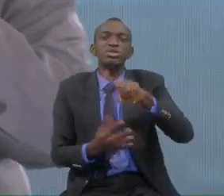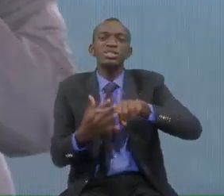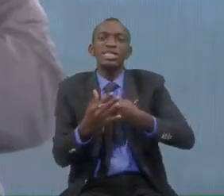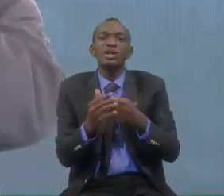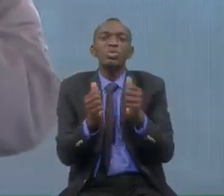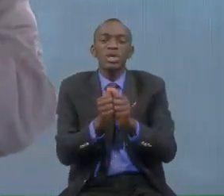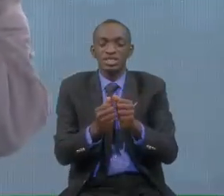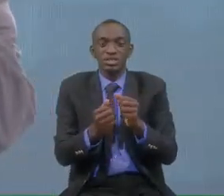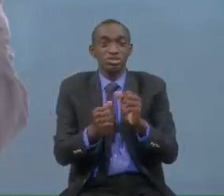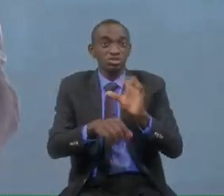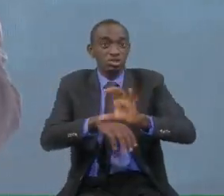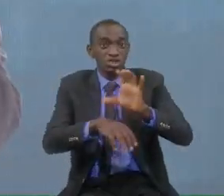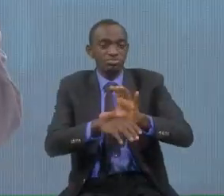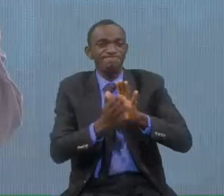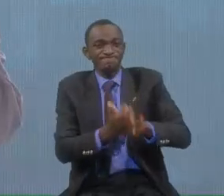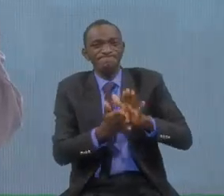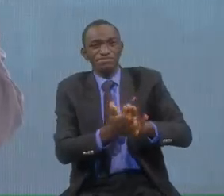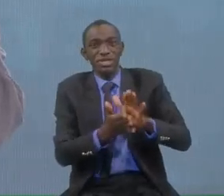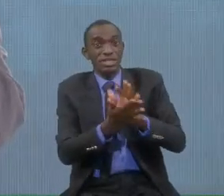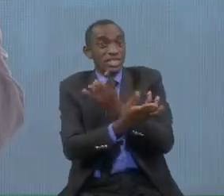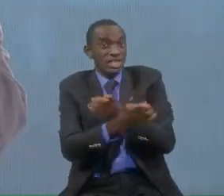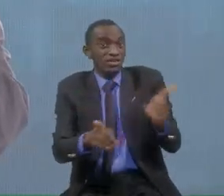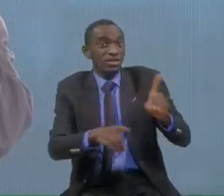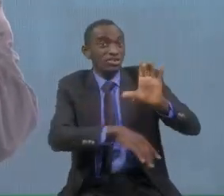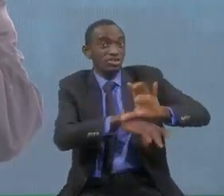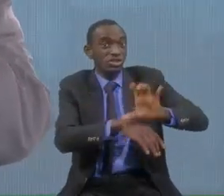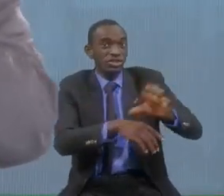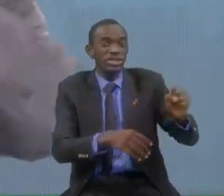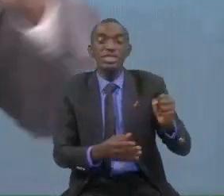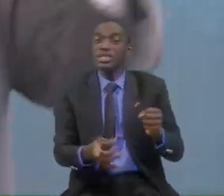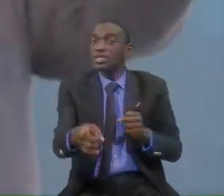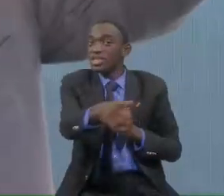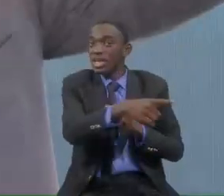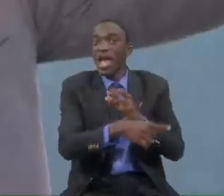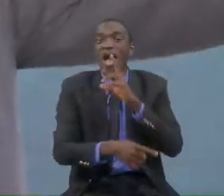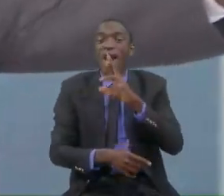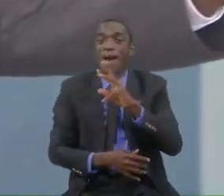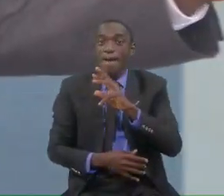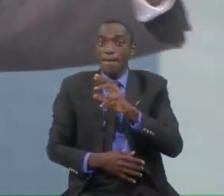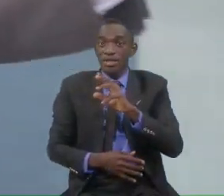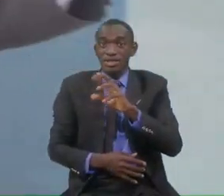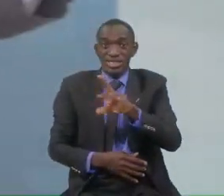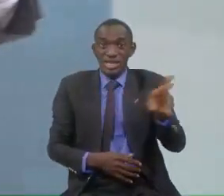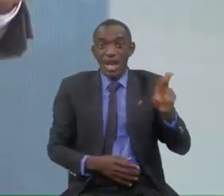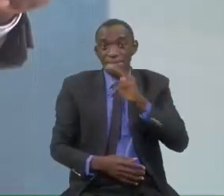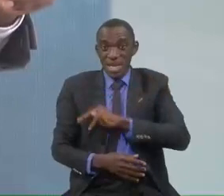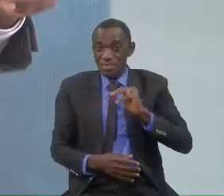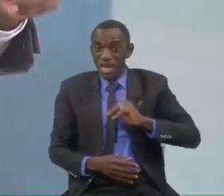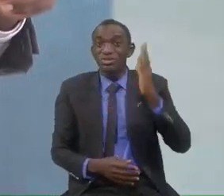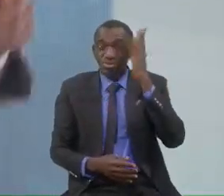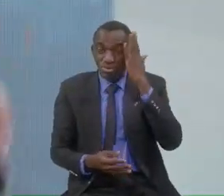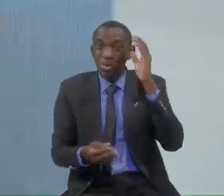churches. Those deliverance churches, their members are more conscious of Satan and